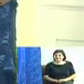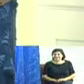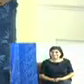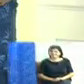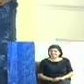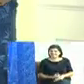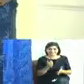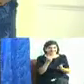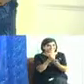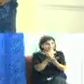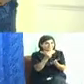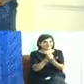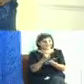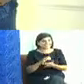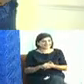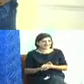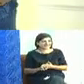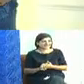Amen.